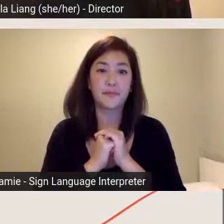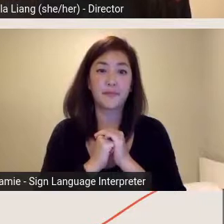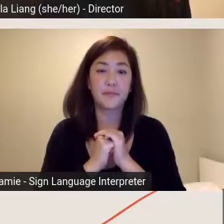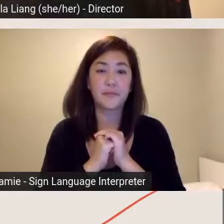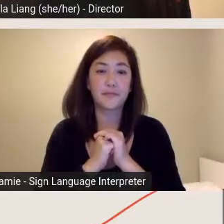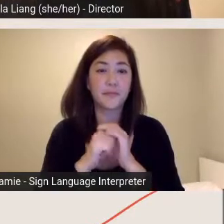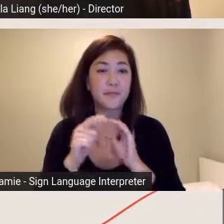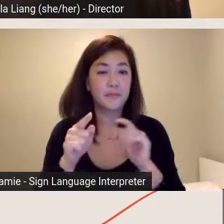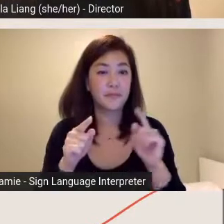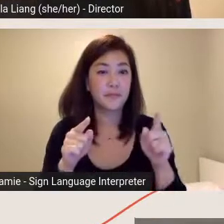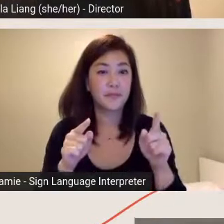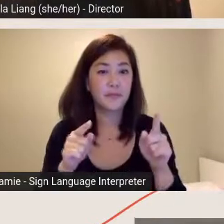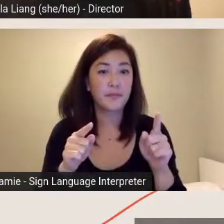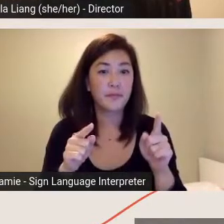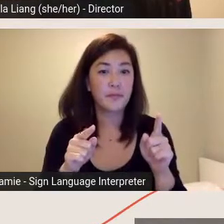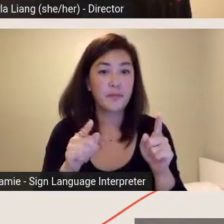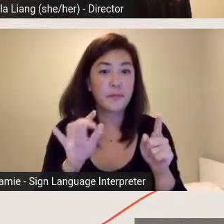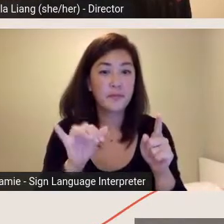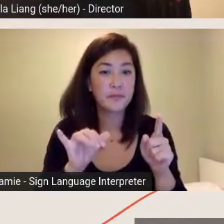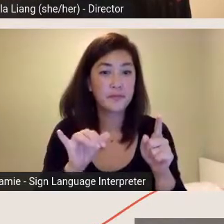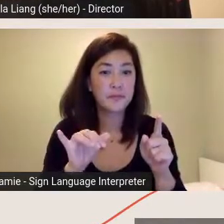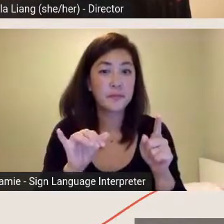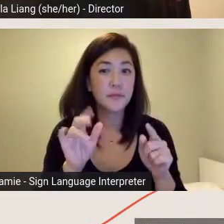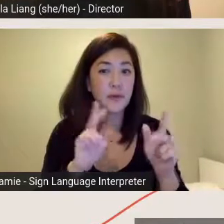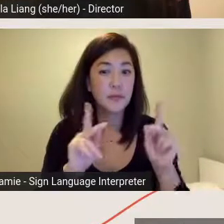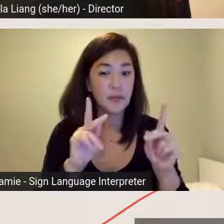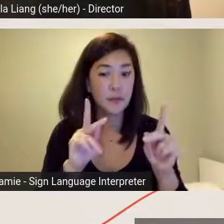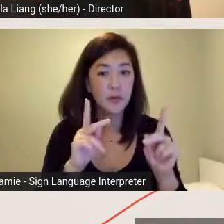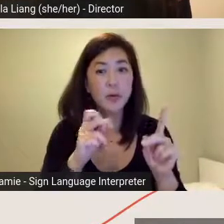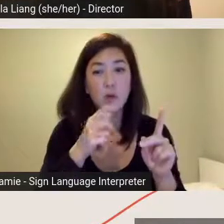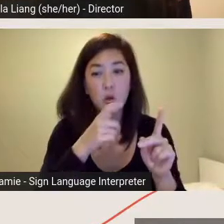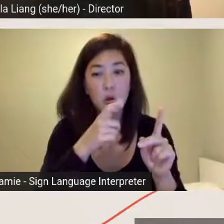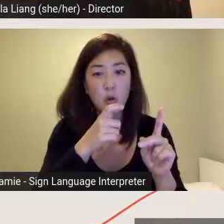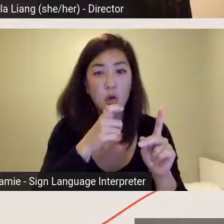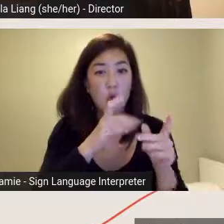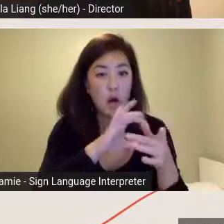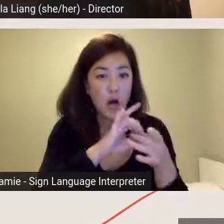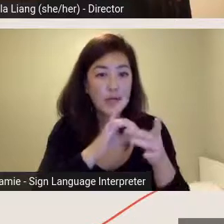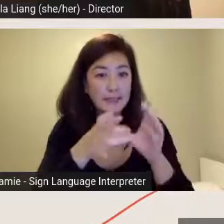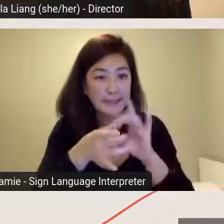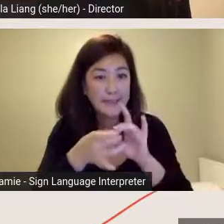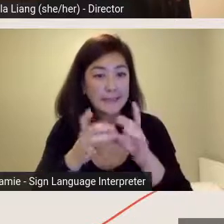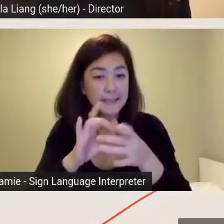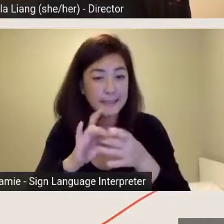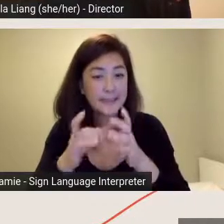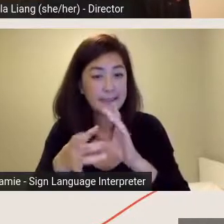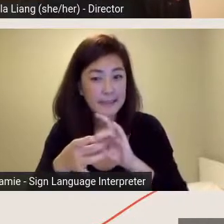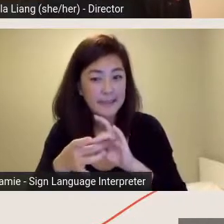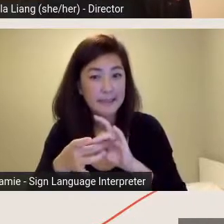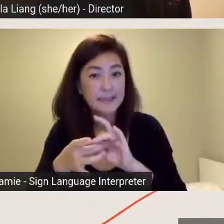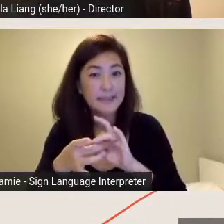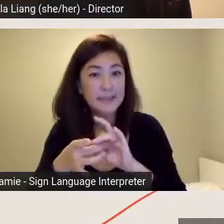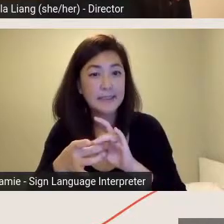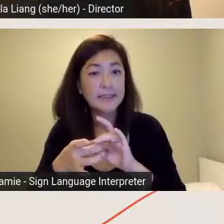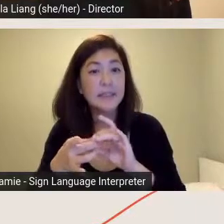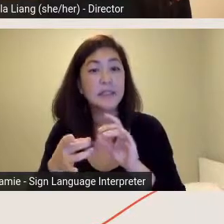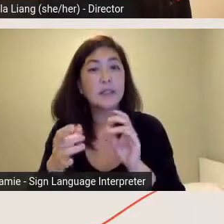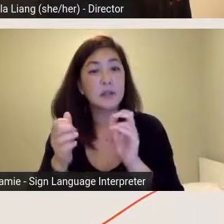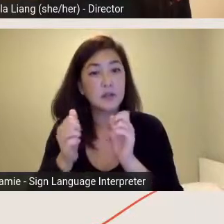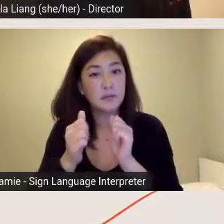internal fracture that you saw, right? And so the folks who are kind of connected with the kind of present